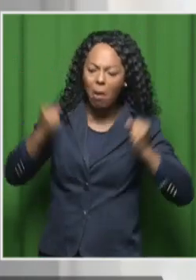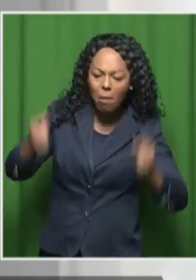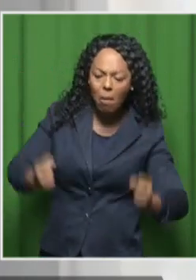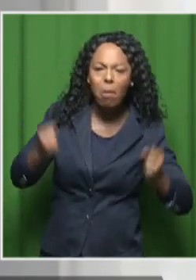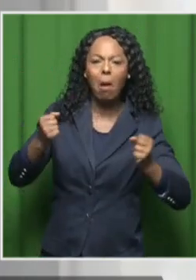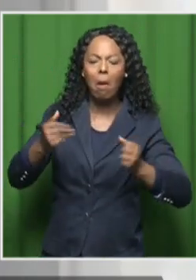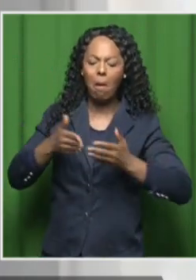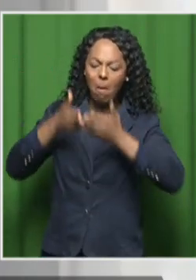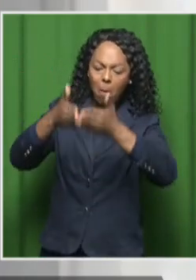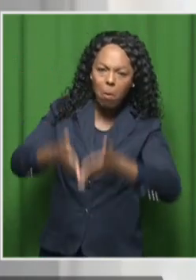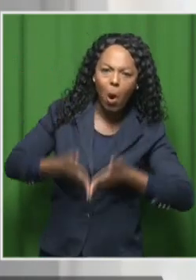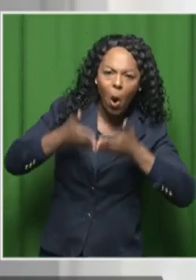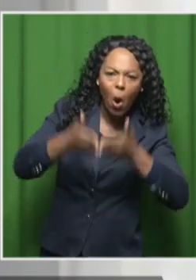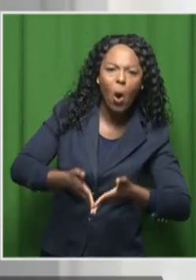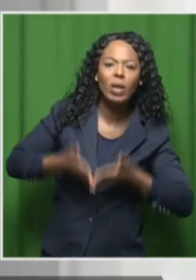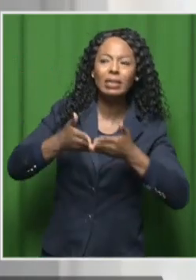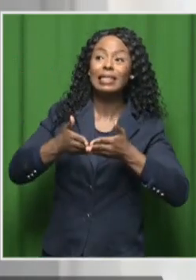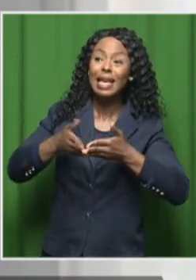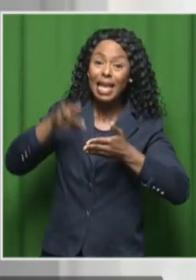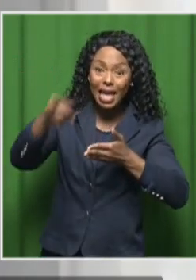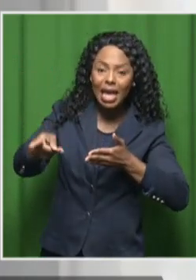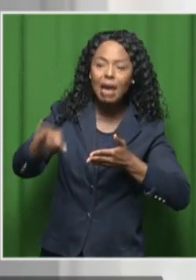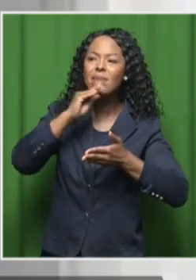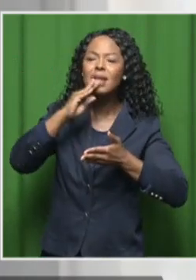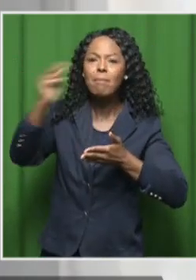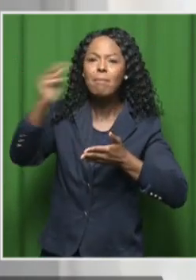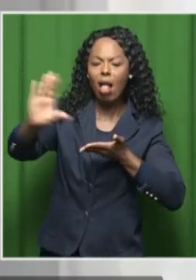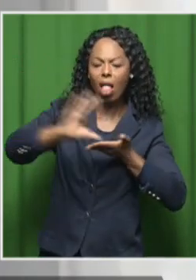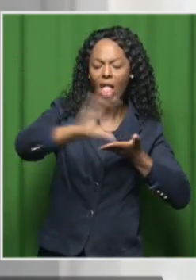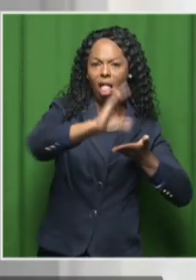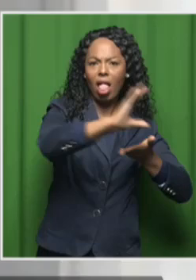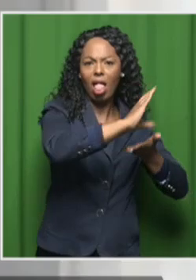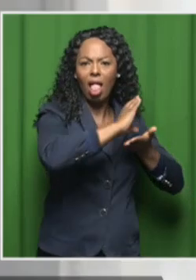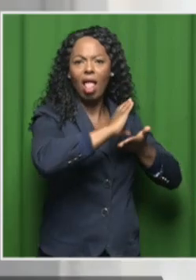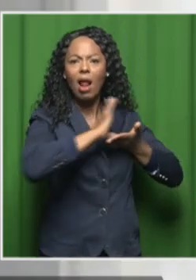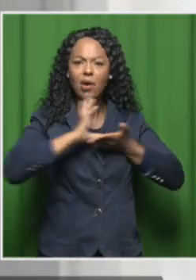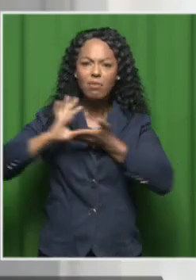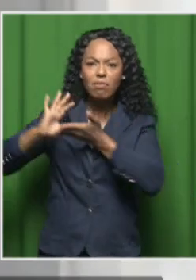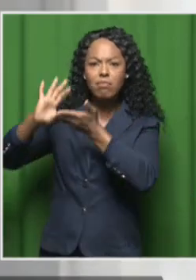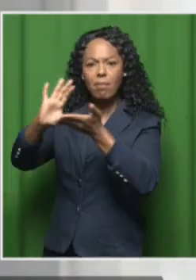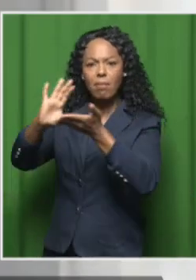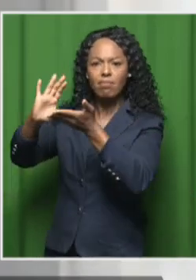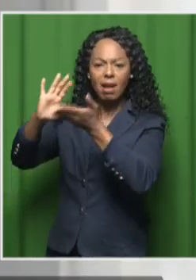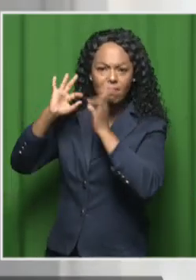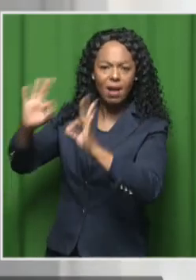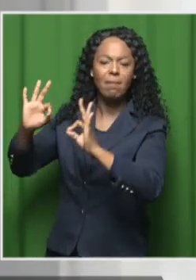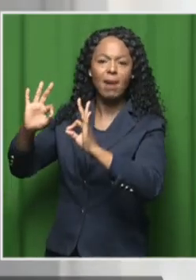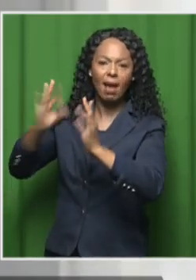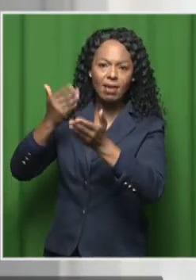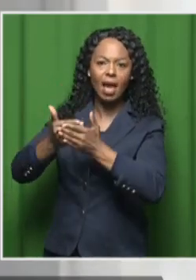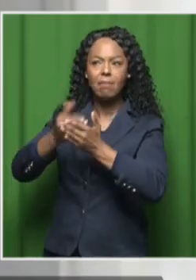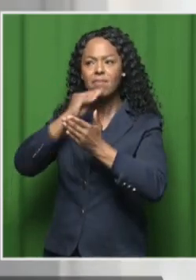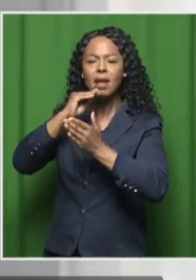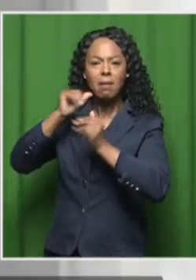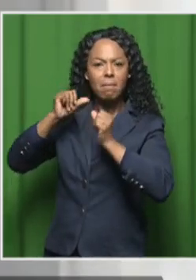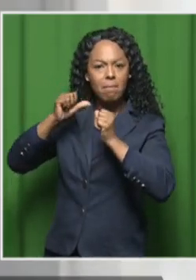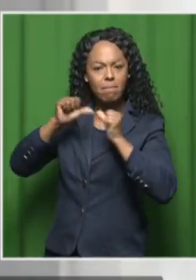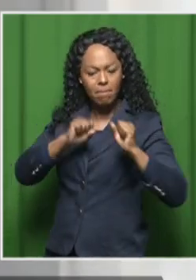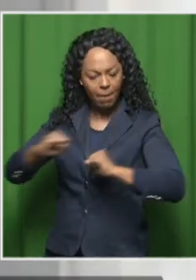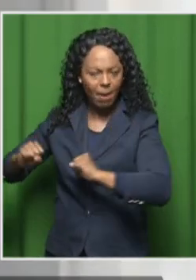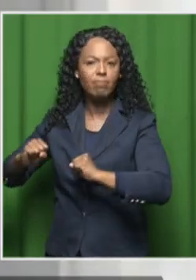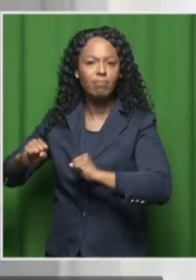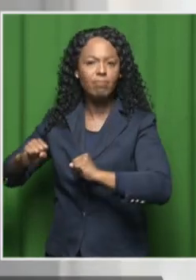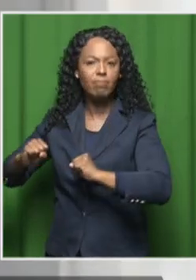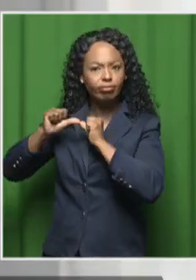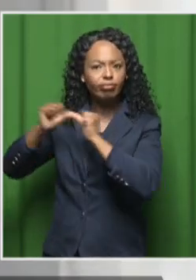ones that assist in terms of economic development. They are crucial, and those countries tend to be much